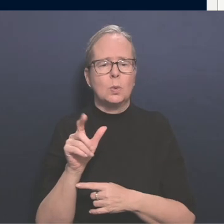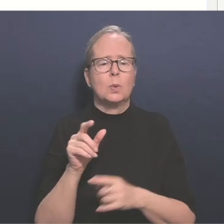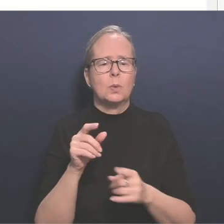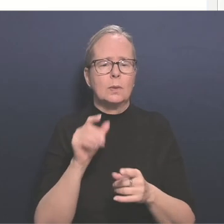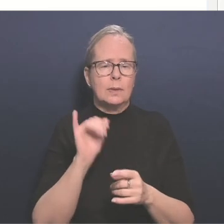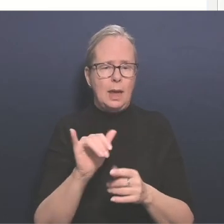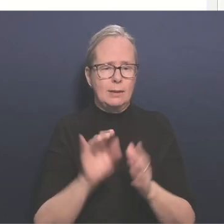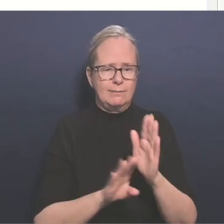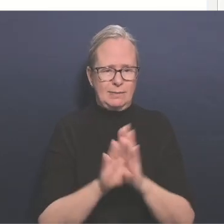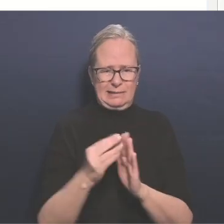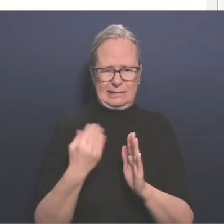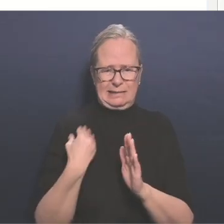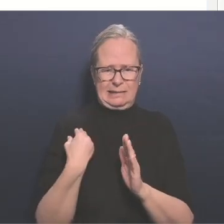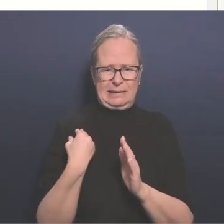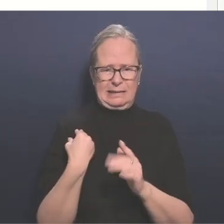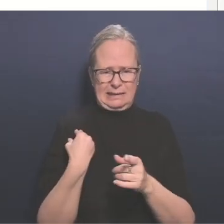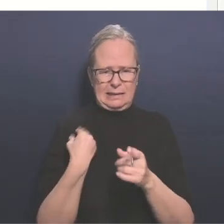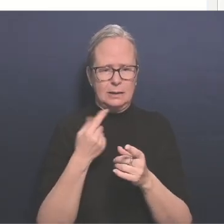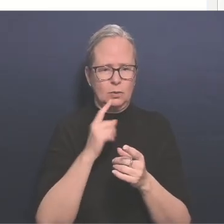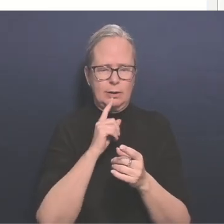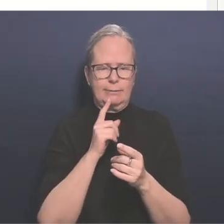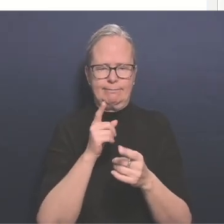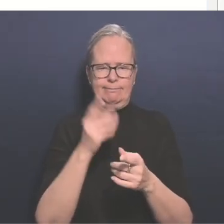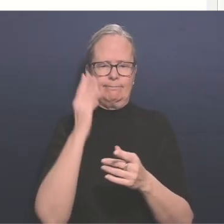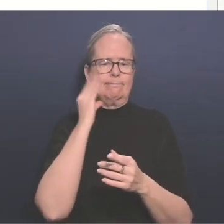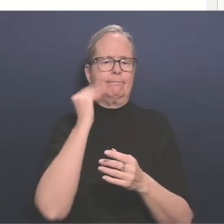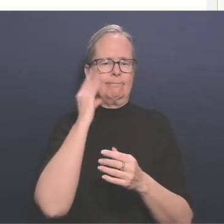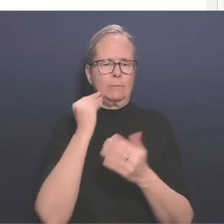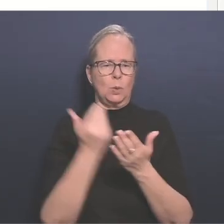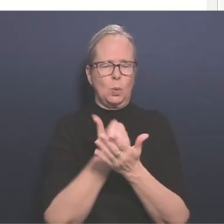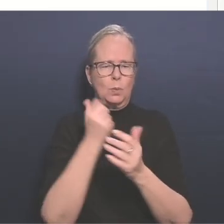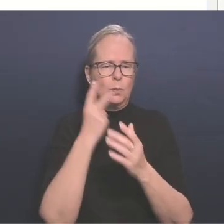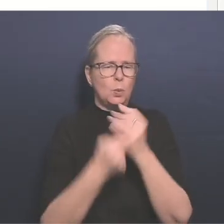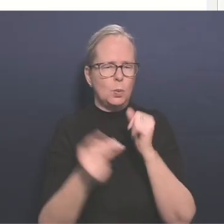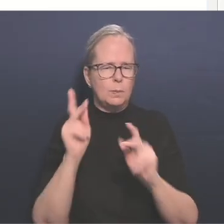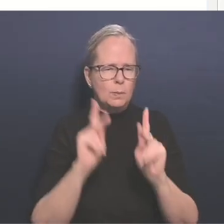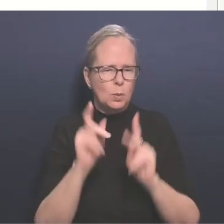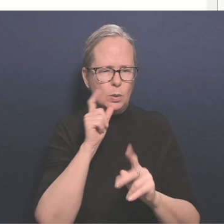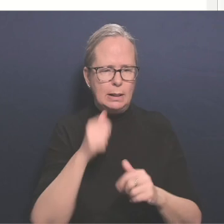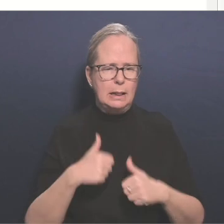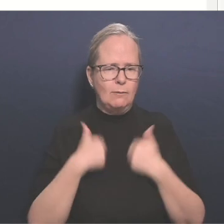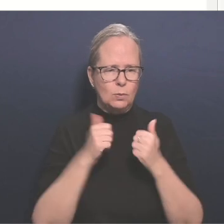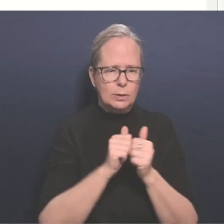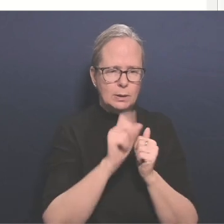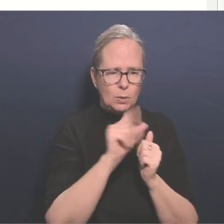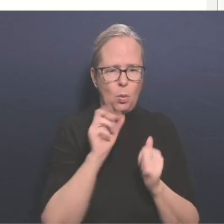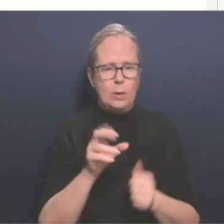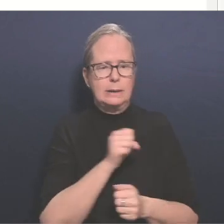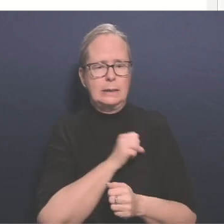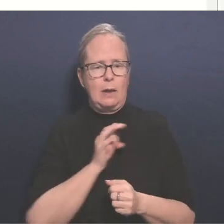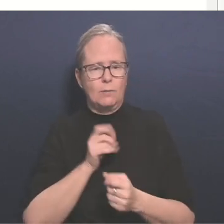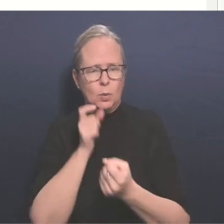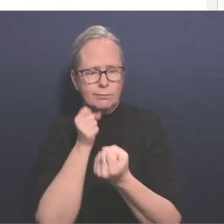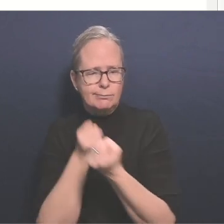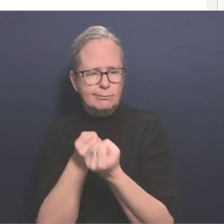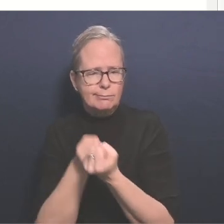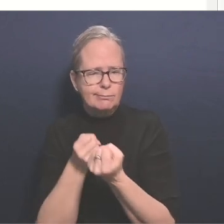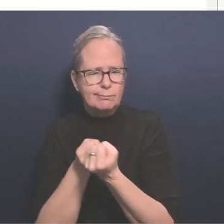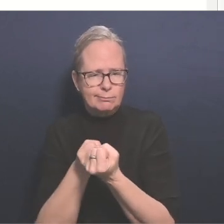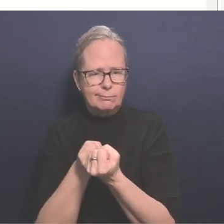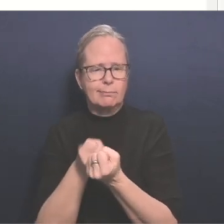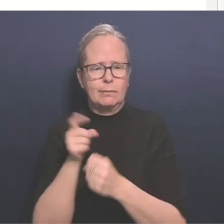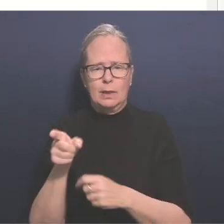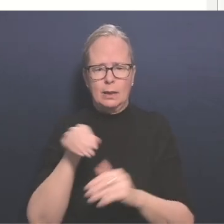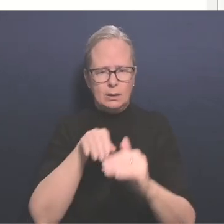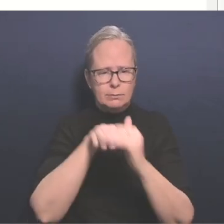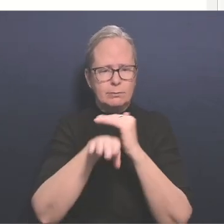that, it takes me to the home page of the Disability Benefits Compass. And from here, you can